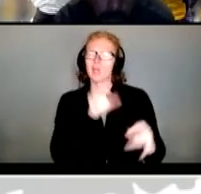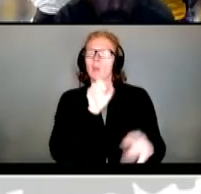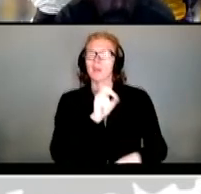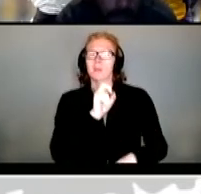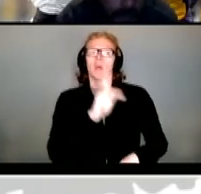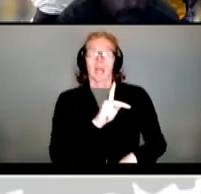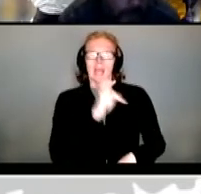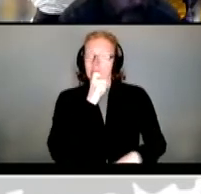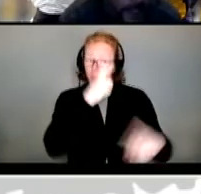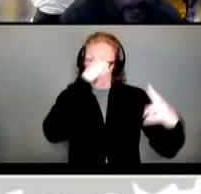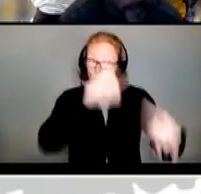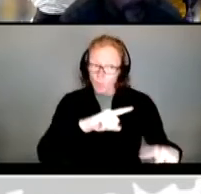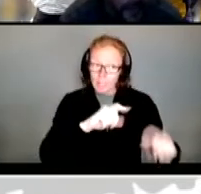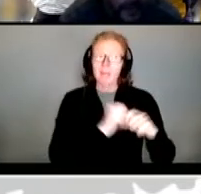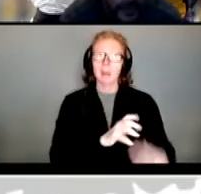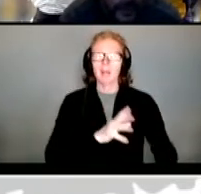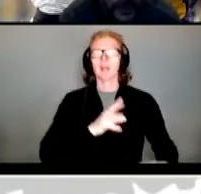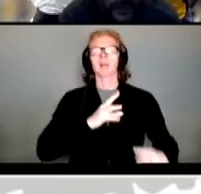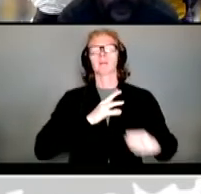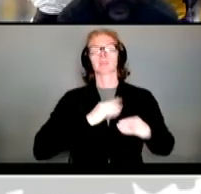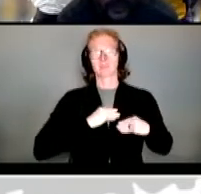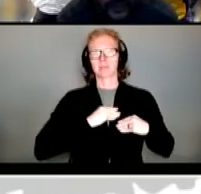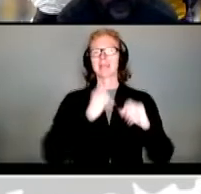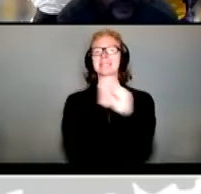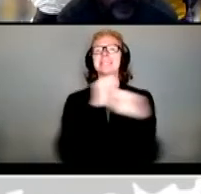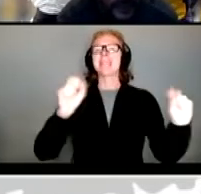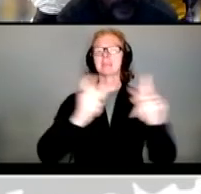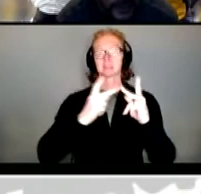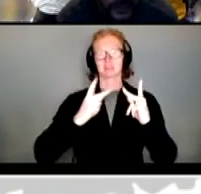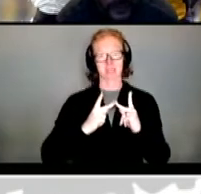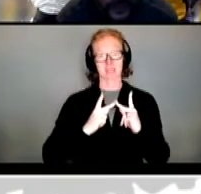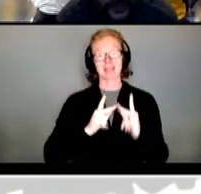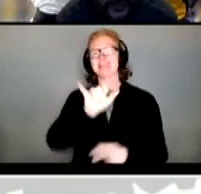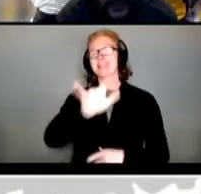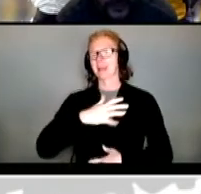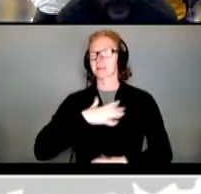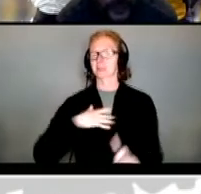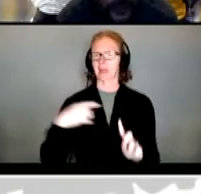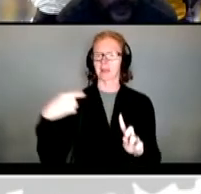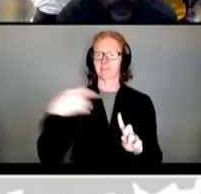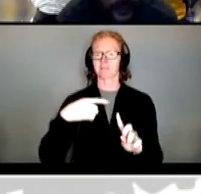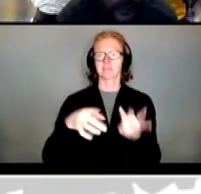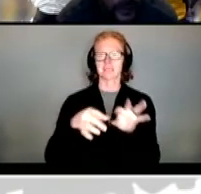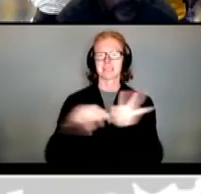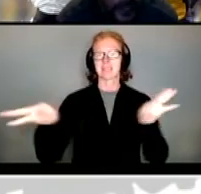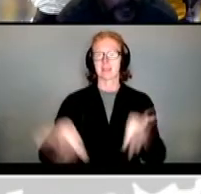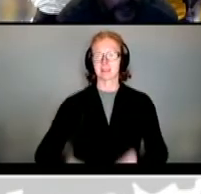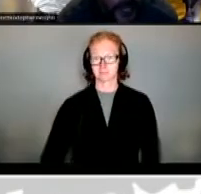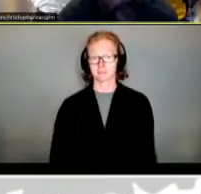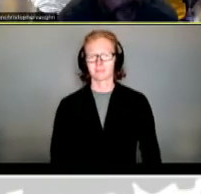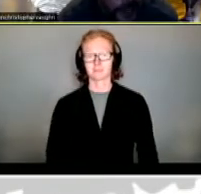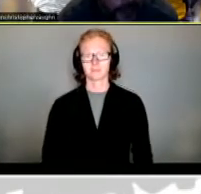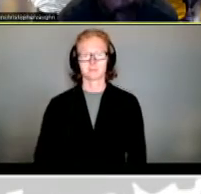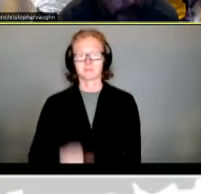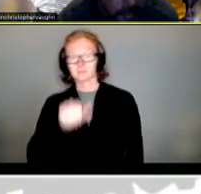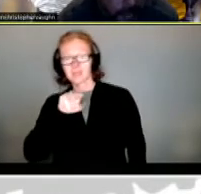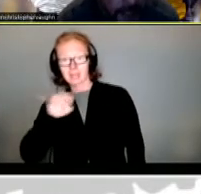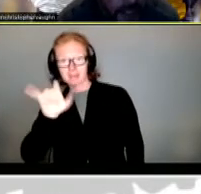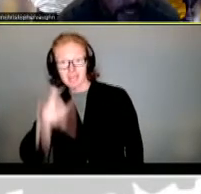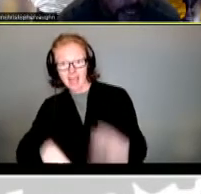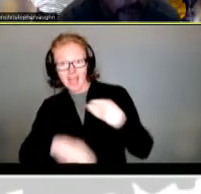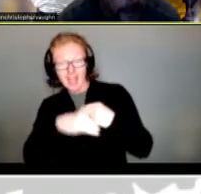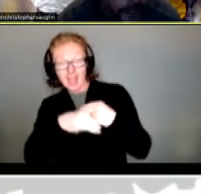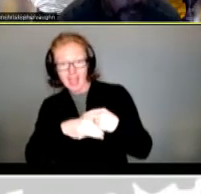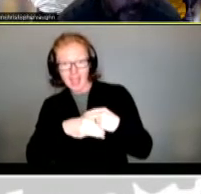agree. So then, creating safe space, that would be my end statement. Amy, can I piggyback on that and